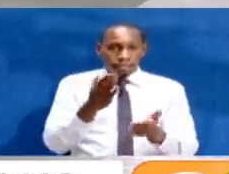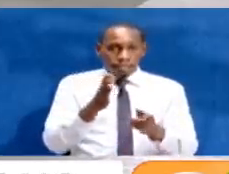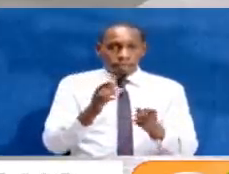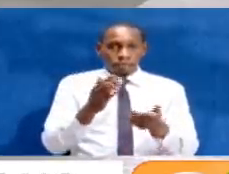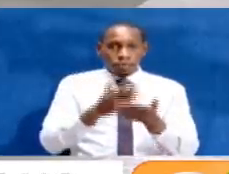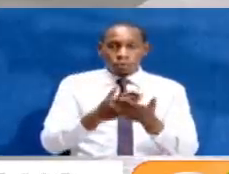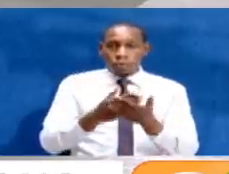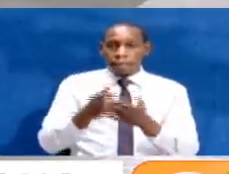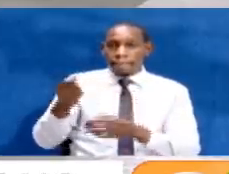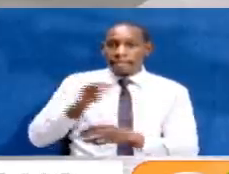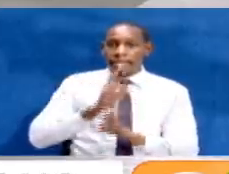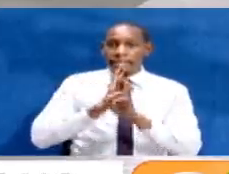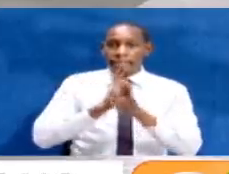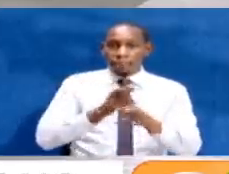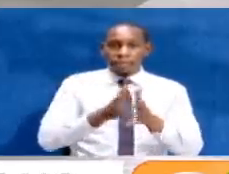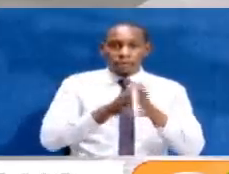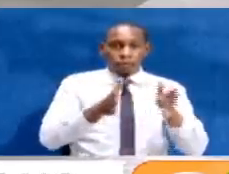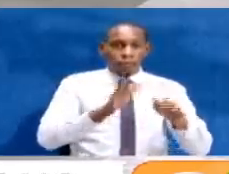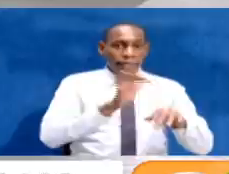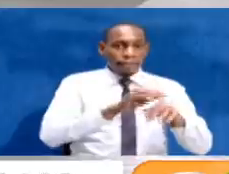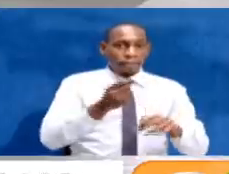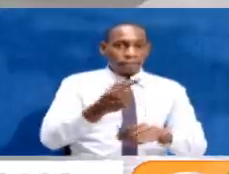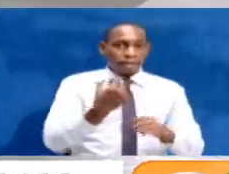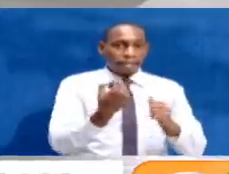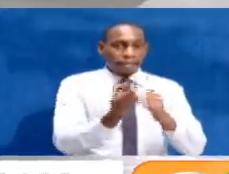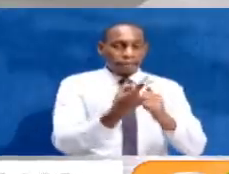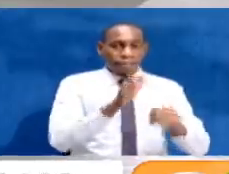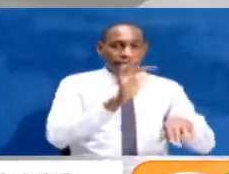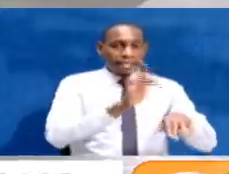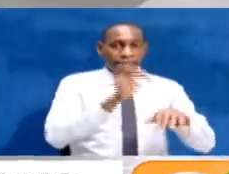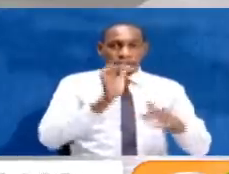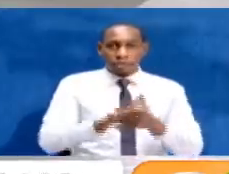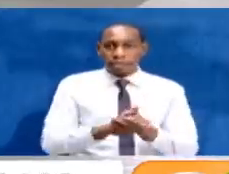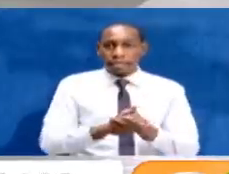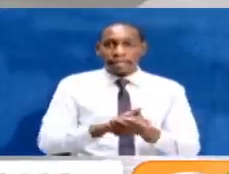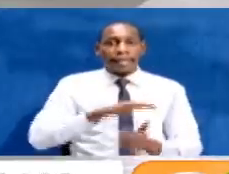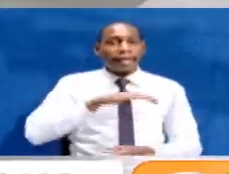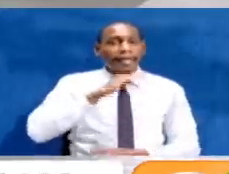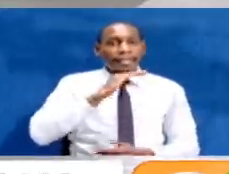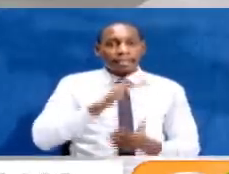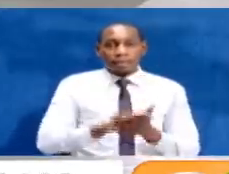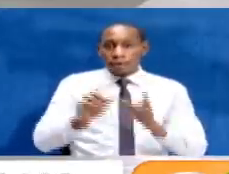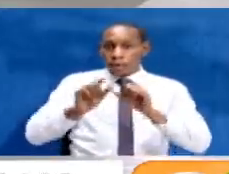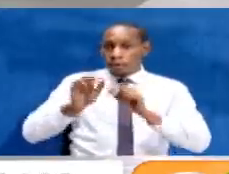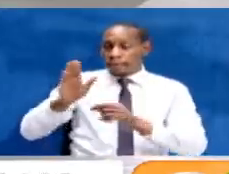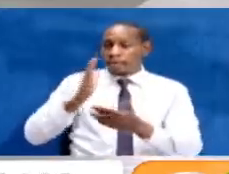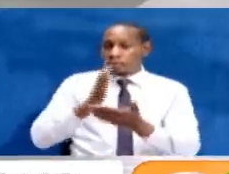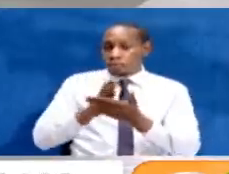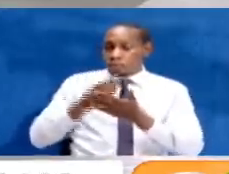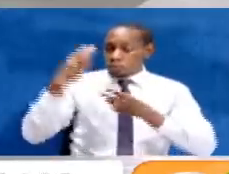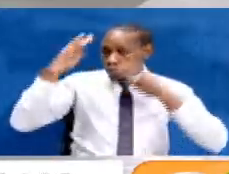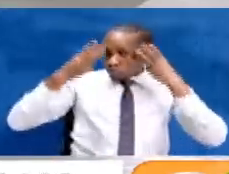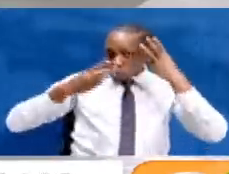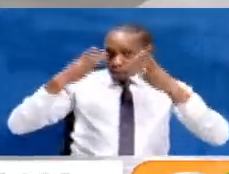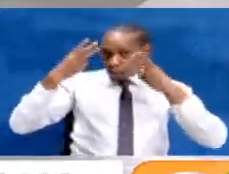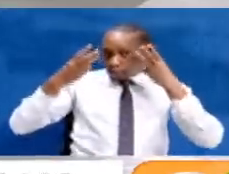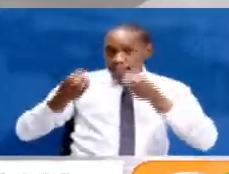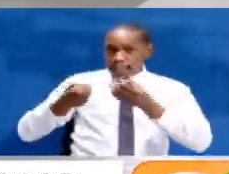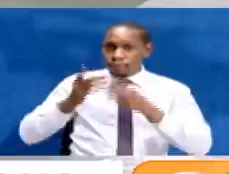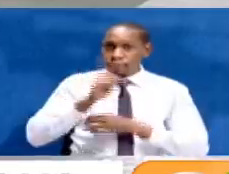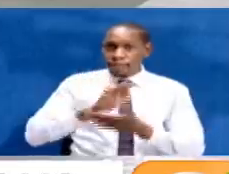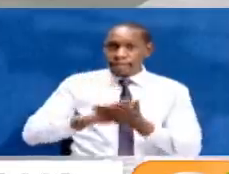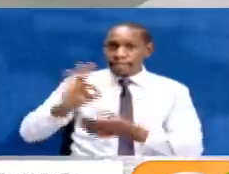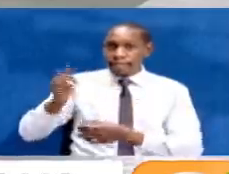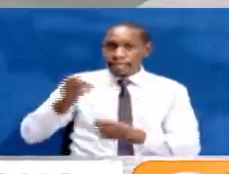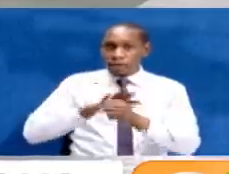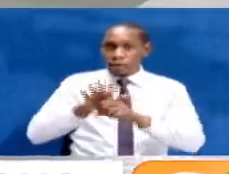the highest month we recorded, which was November, in terms of infections and deaths. And as you said, it's worrying, as we had been told that we're in